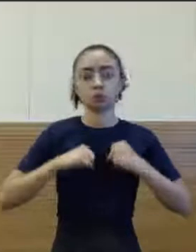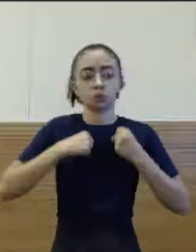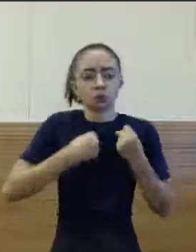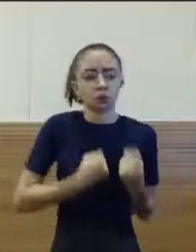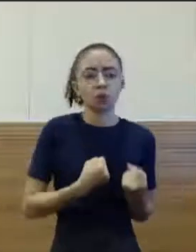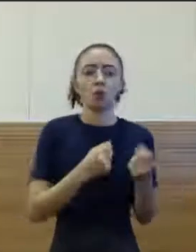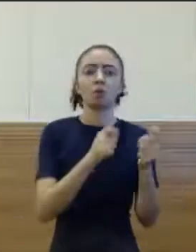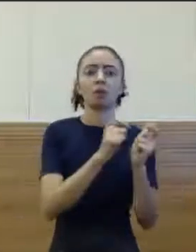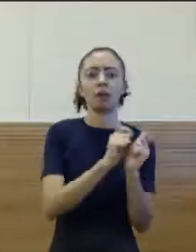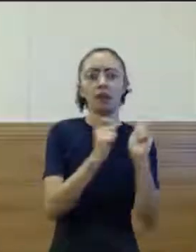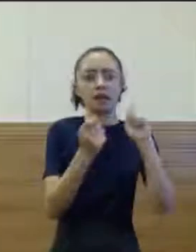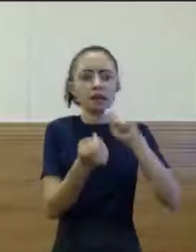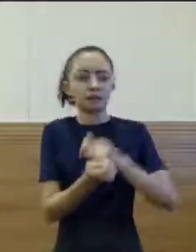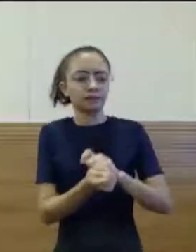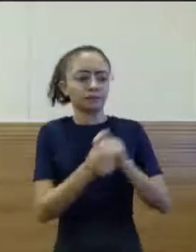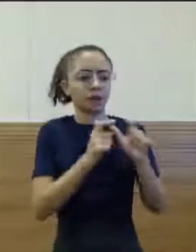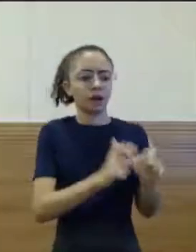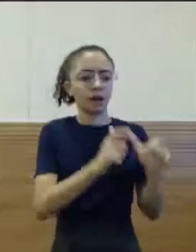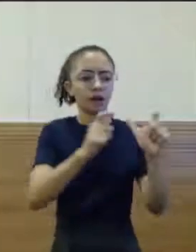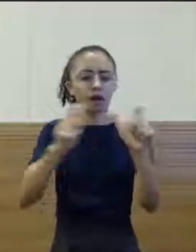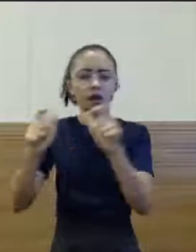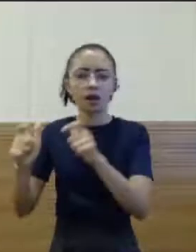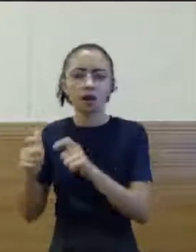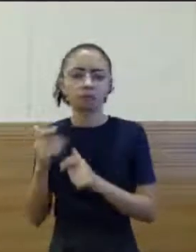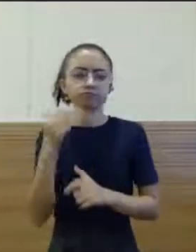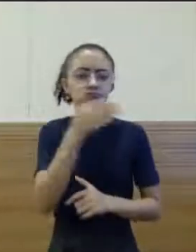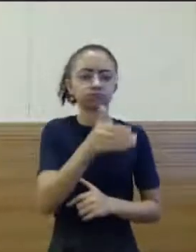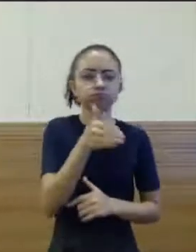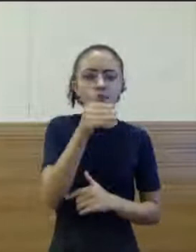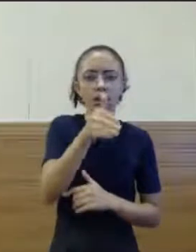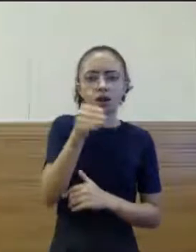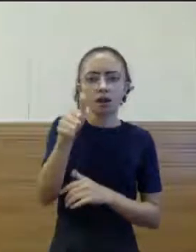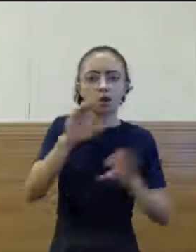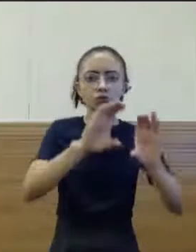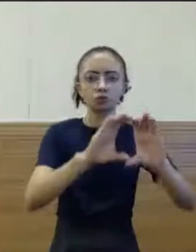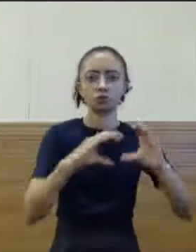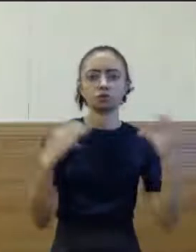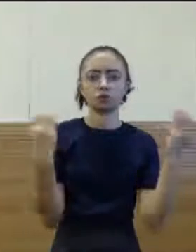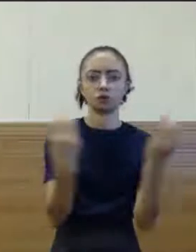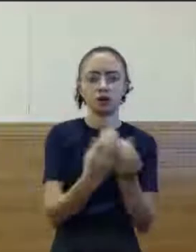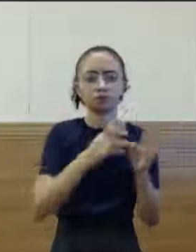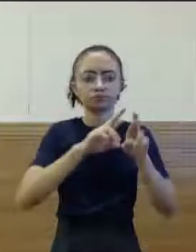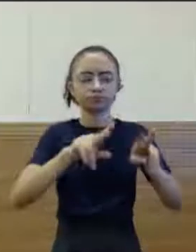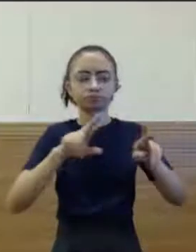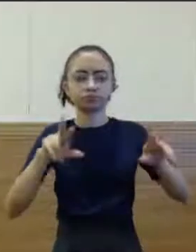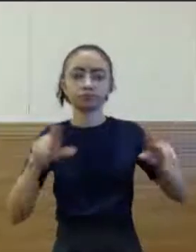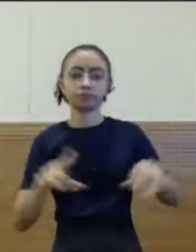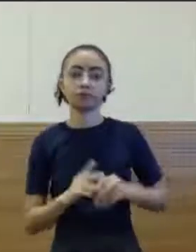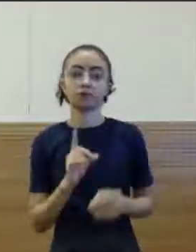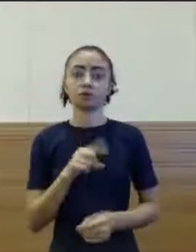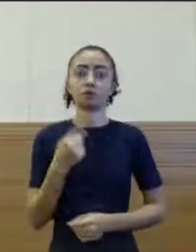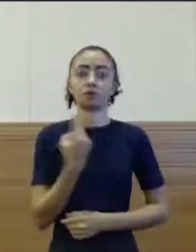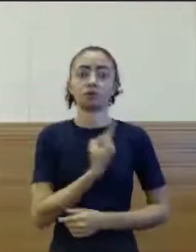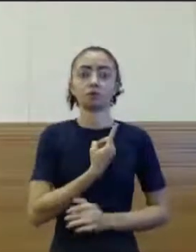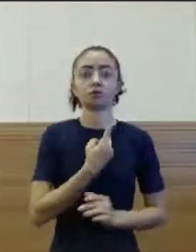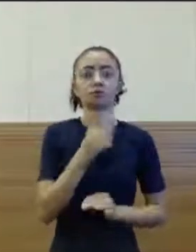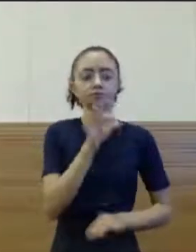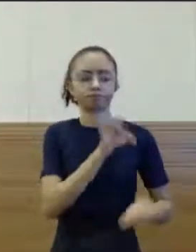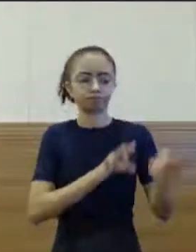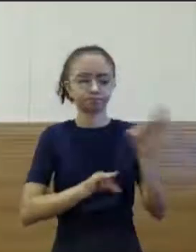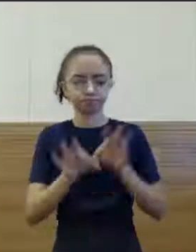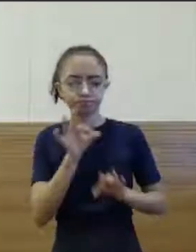on territorial pressures and to take that to specific communities. And we are planning the possibility